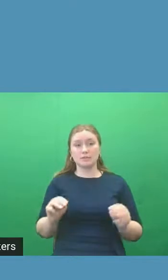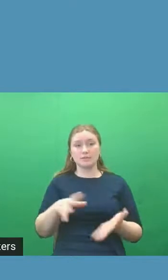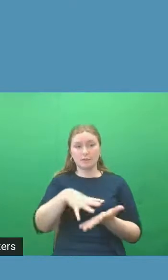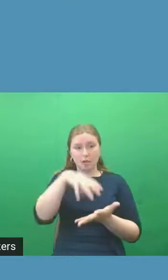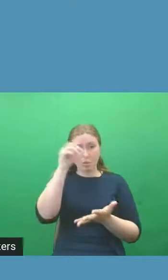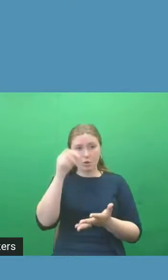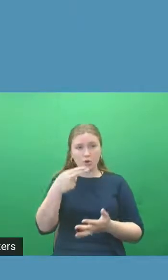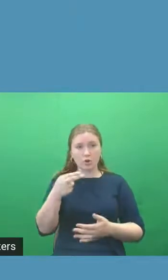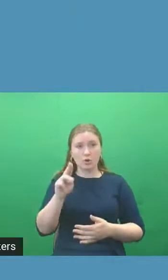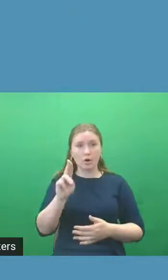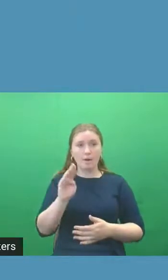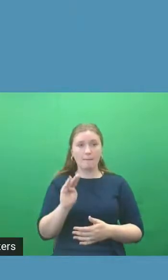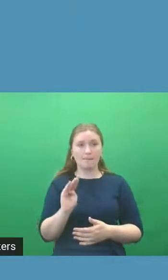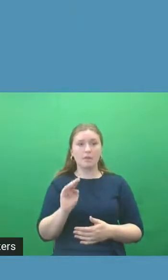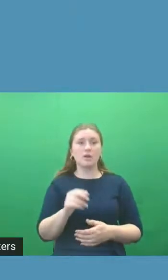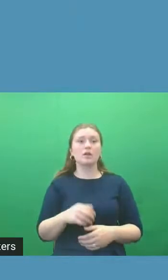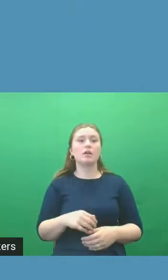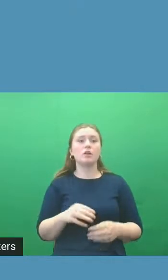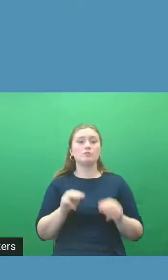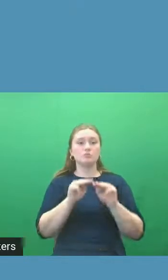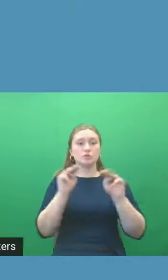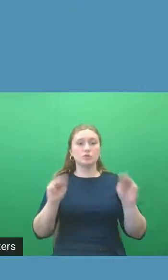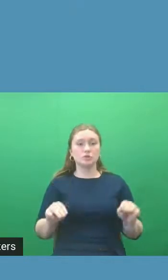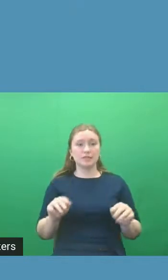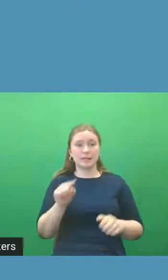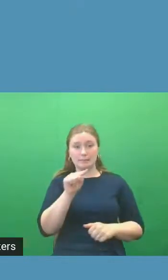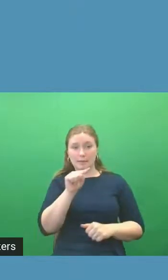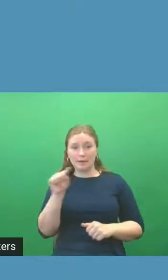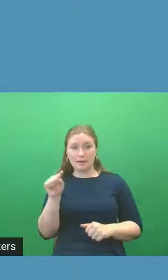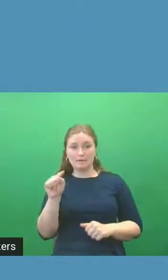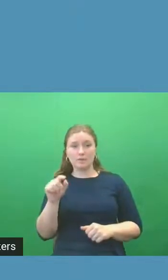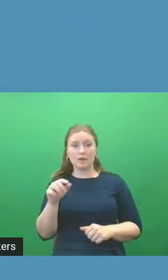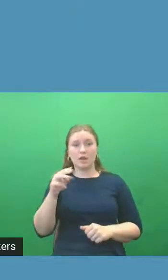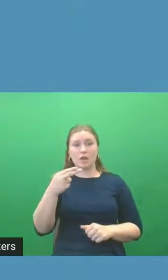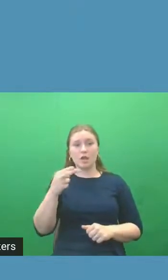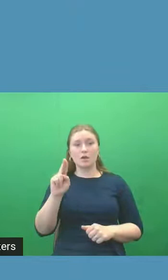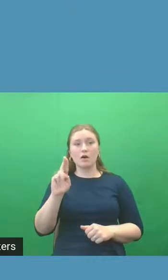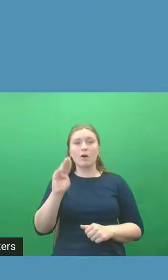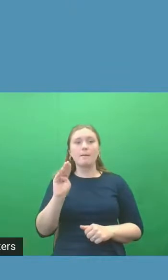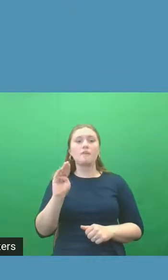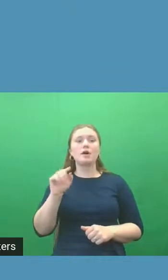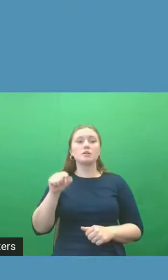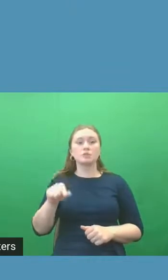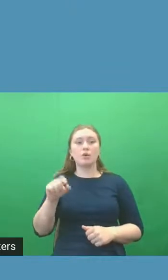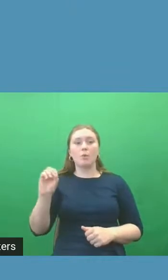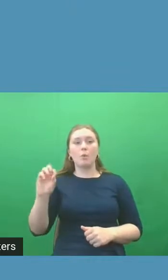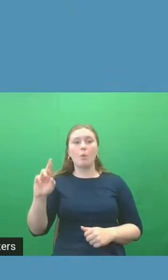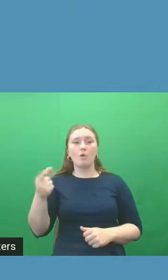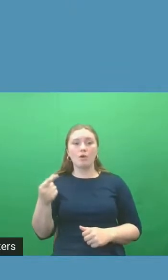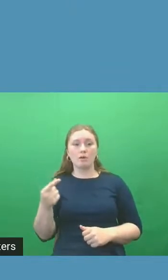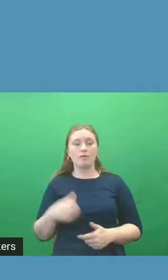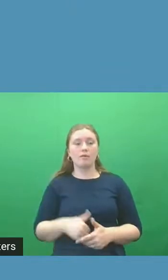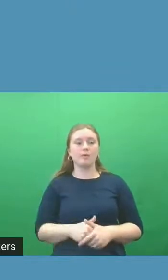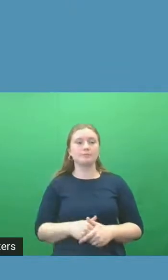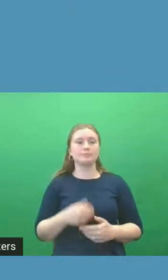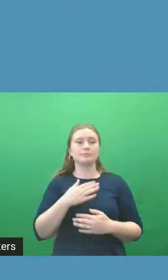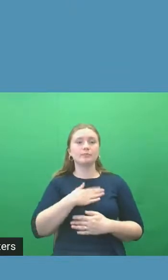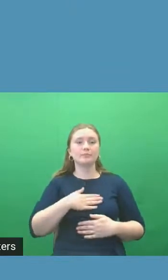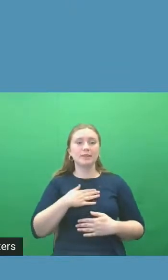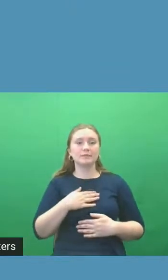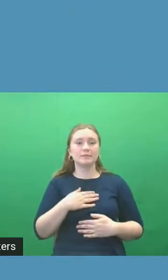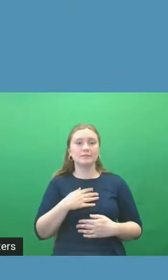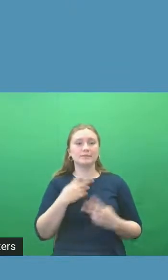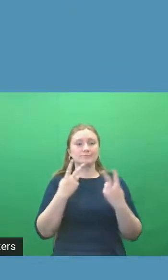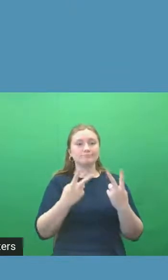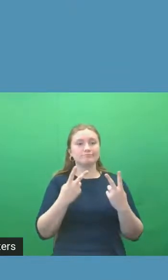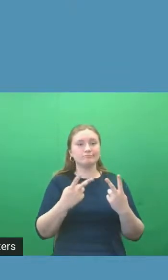at museum-hub.org. If you're looking for help between programs, please visit this forum, create a login, and post